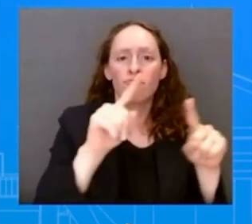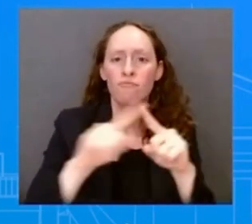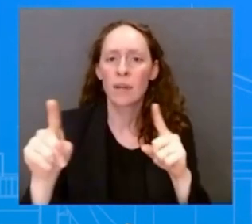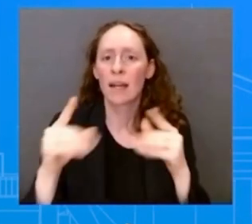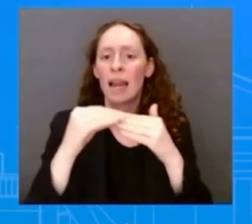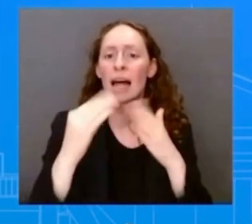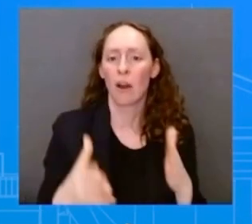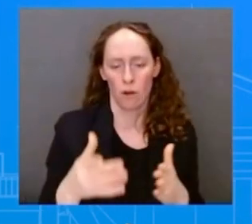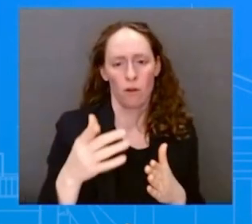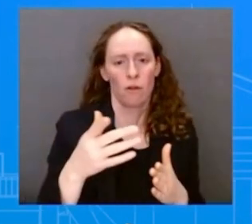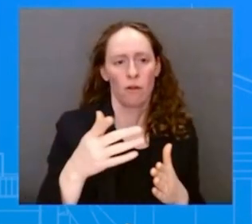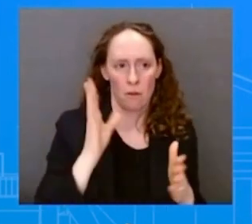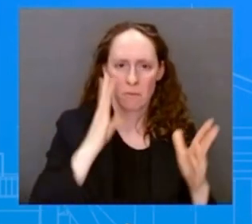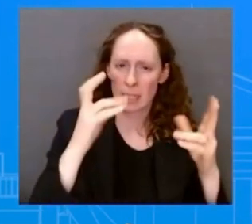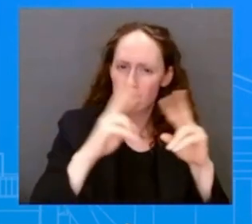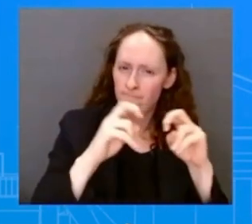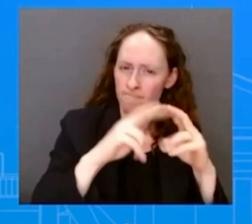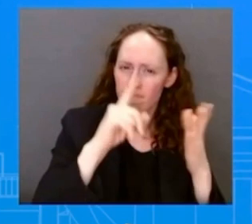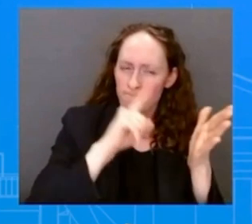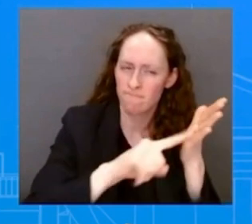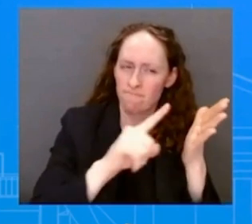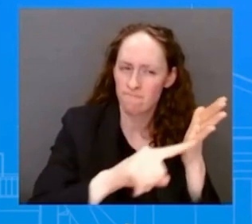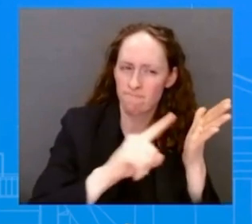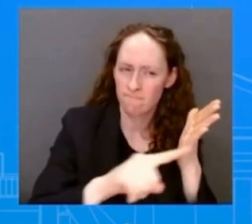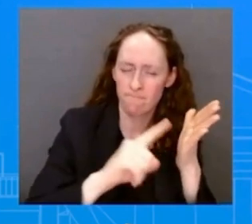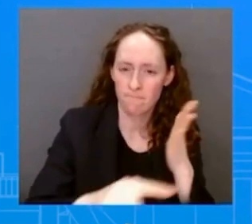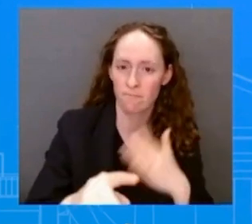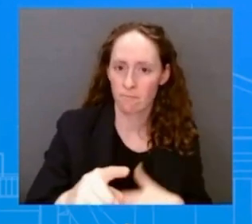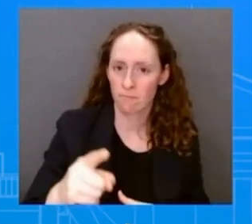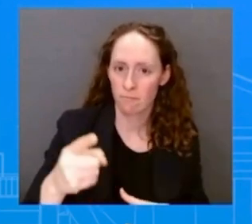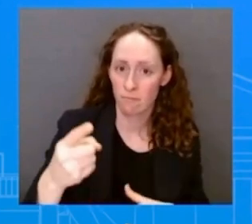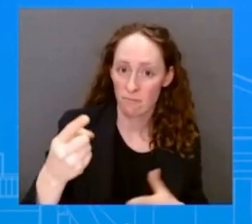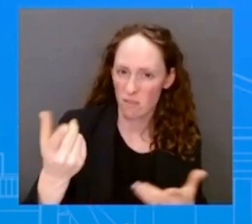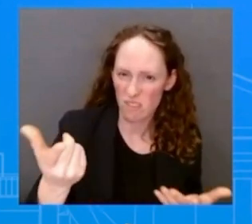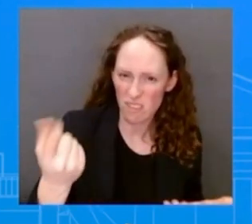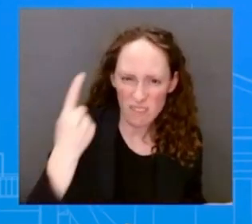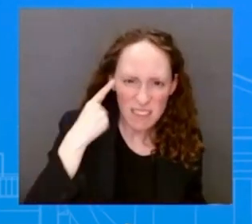not seeing the comments made by Senator Cruz. So I'm not going to get ahead of where we are right now.